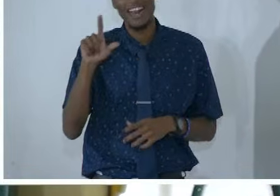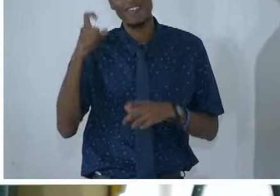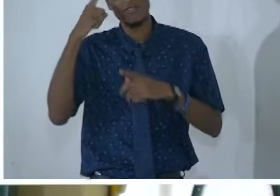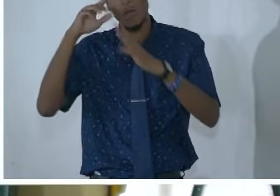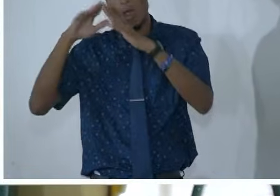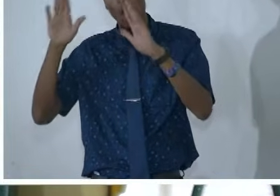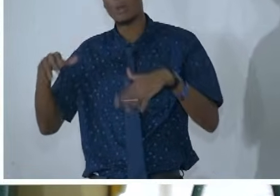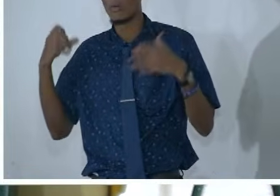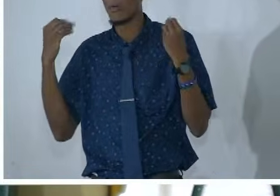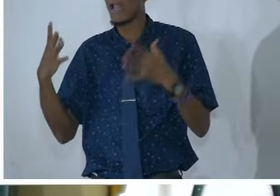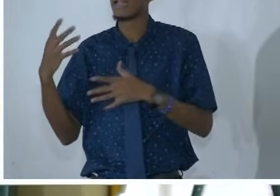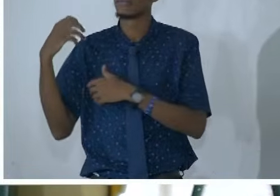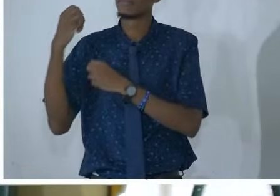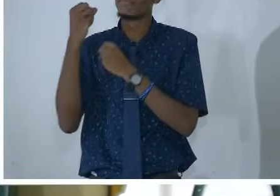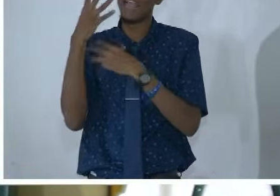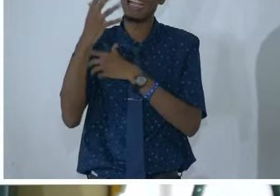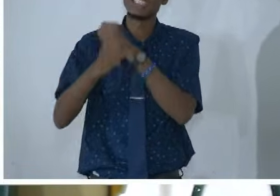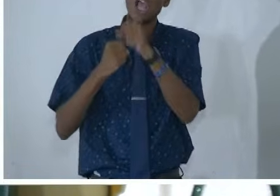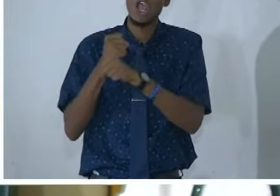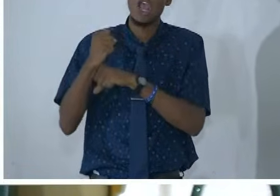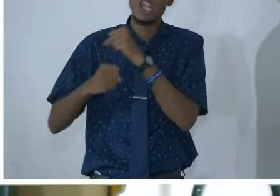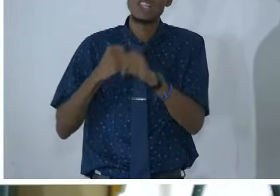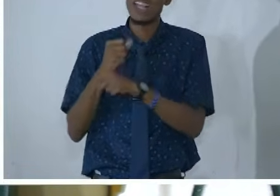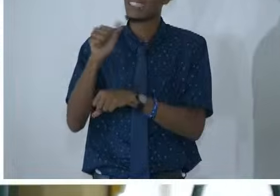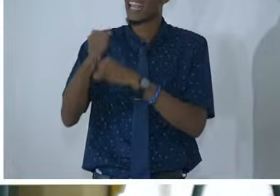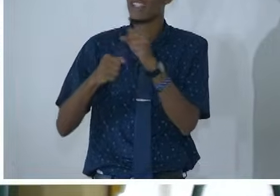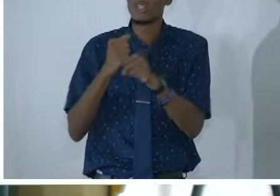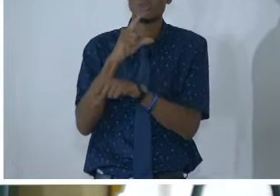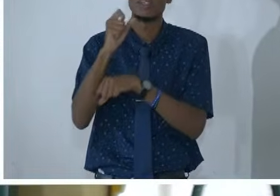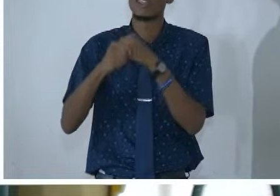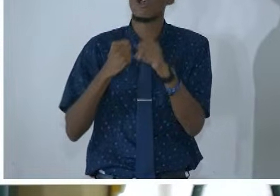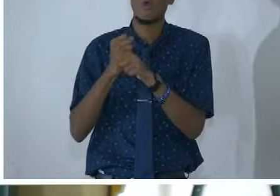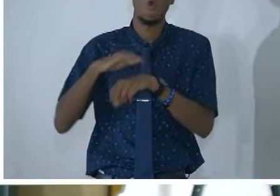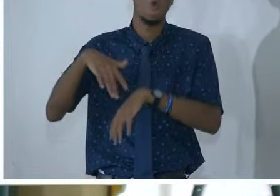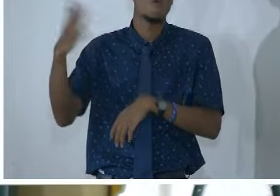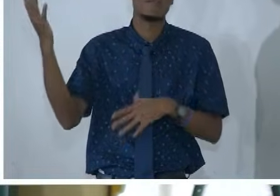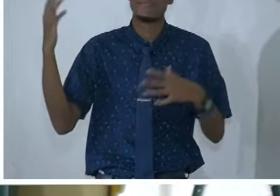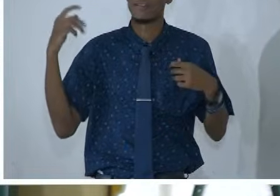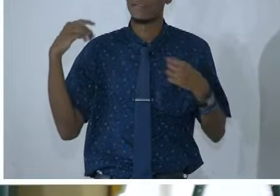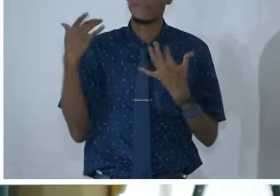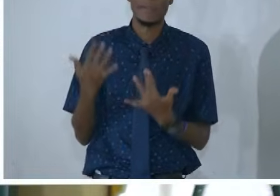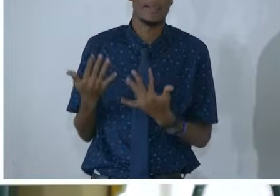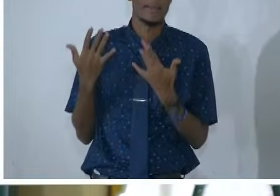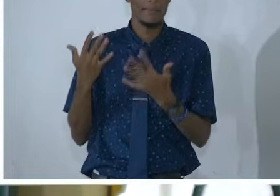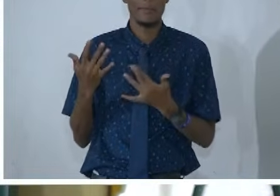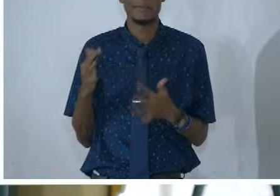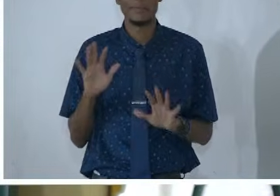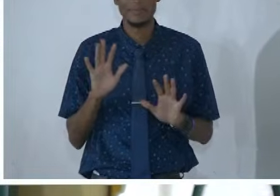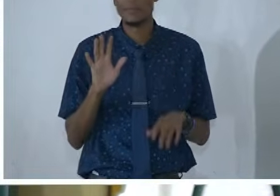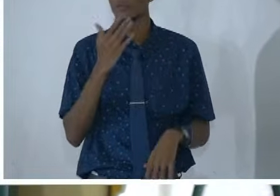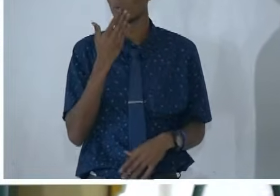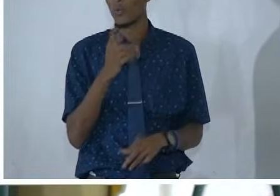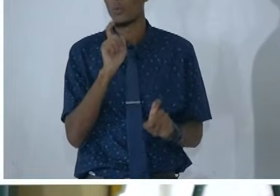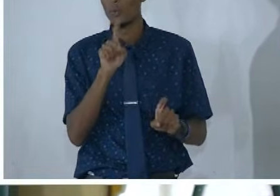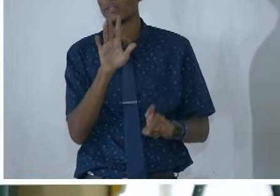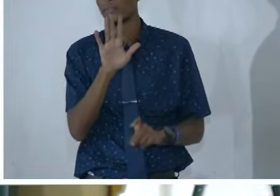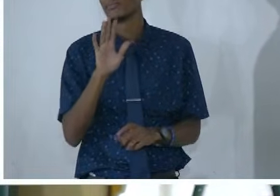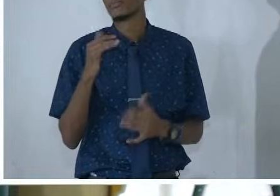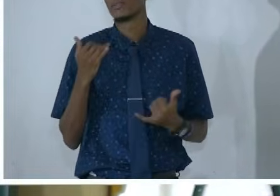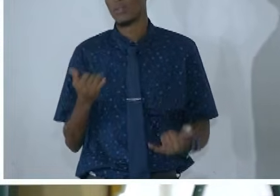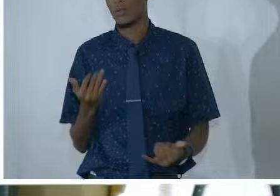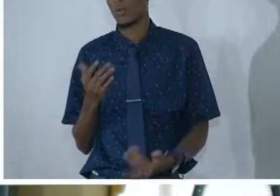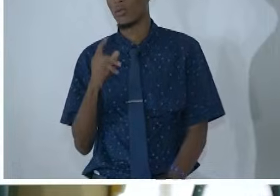generations. But good question. We'll continue on that trajectory. To the member